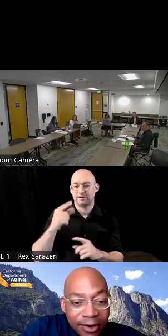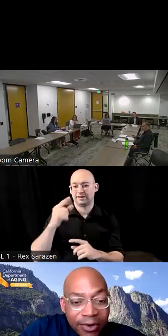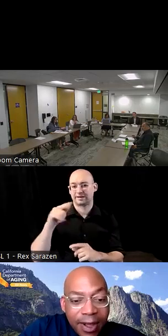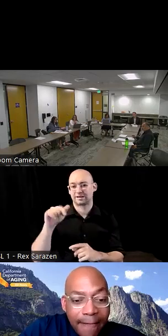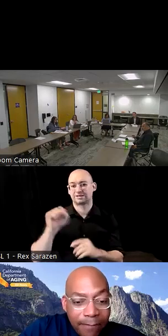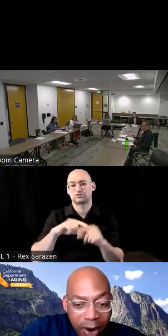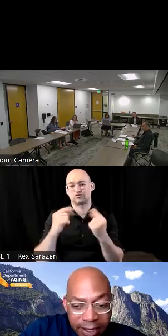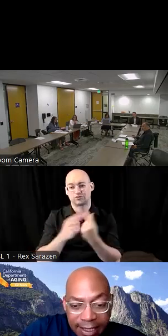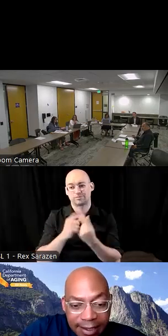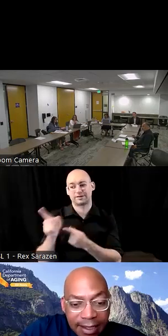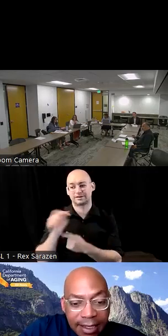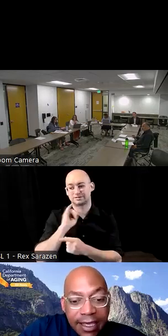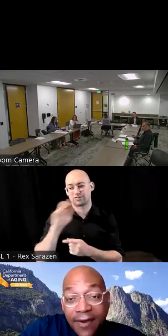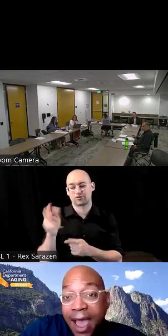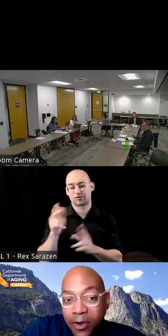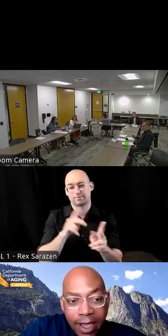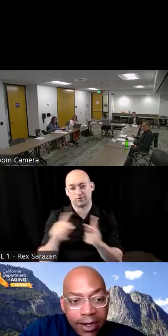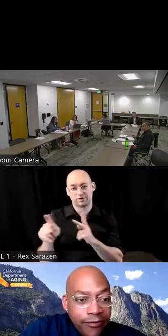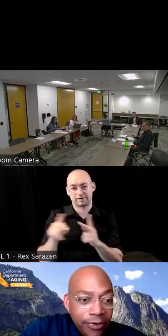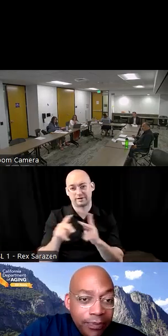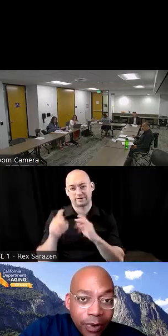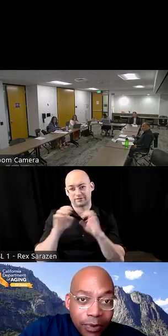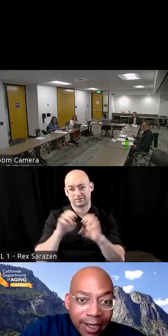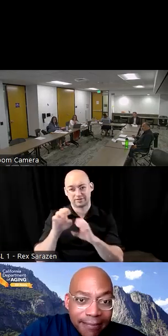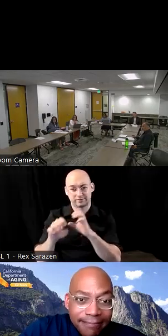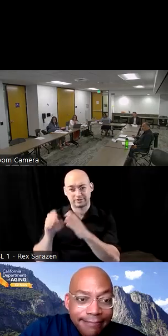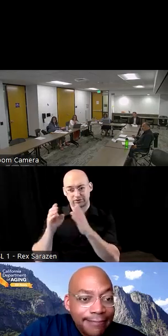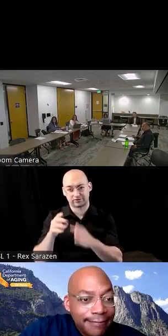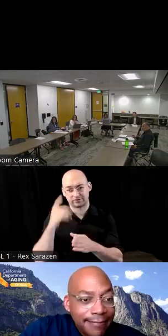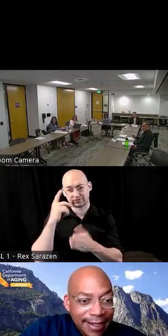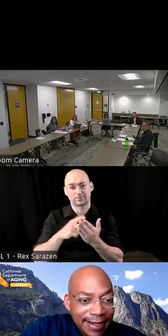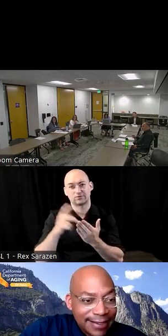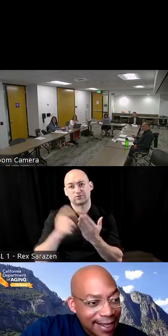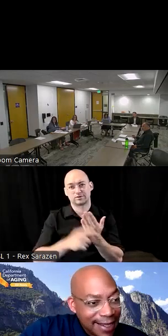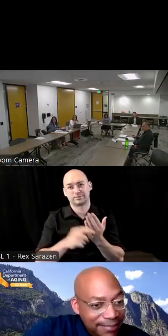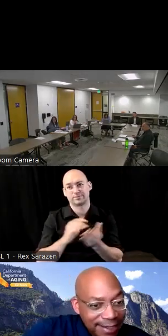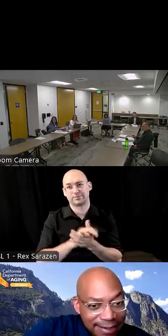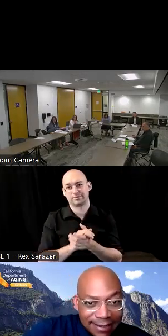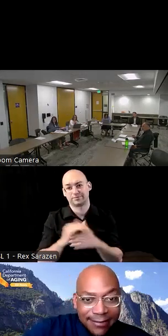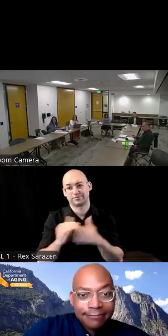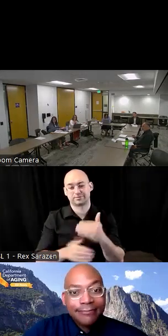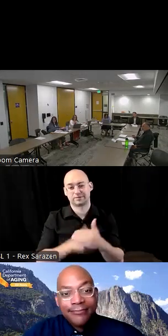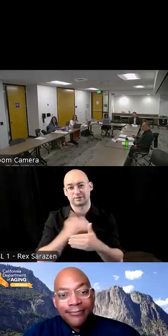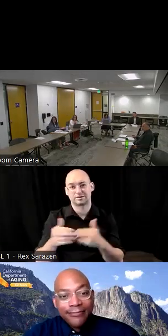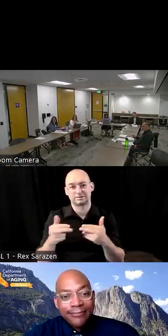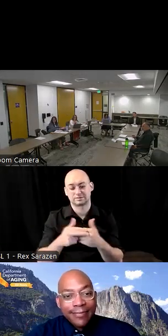a third-party evaluator for the program. Next slide,